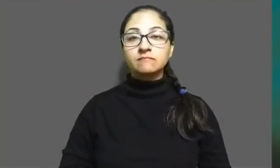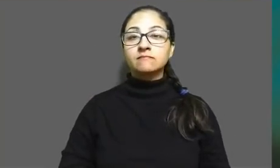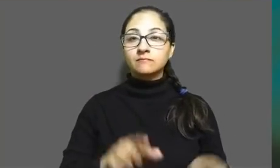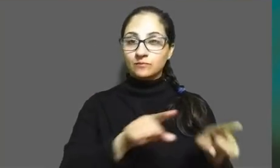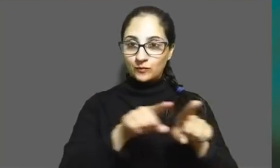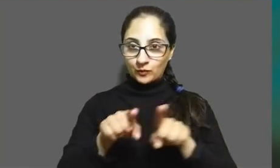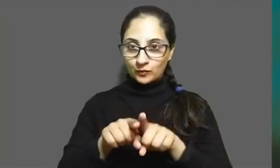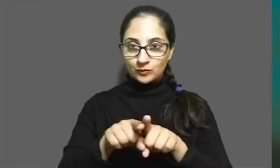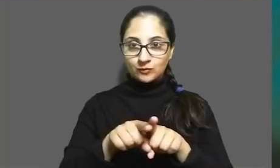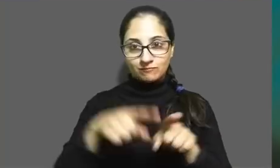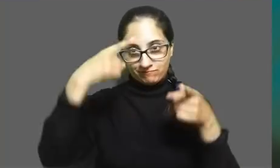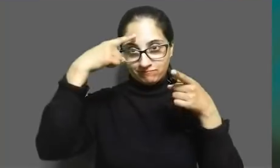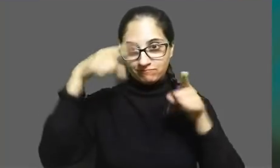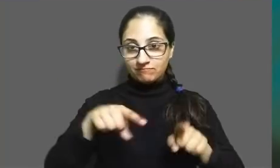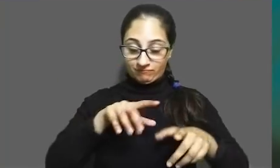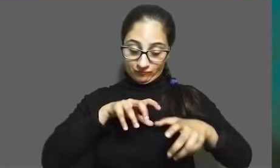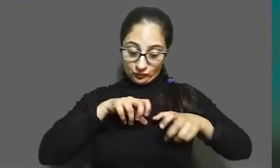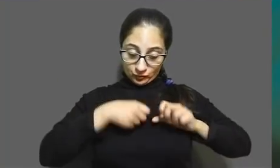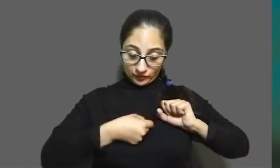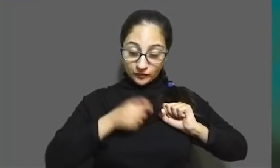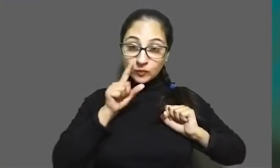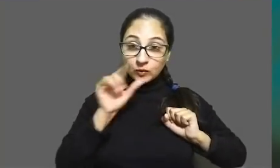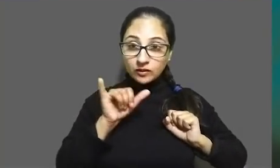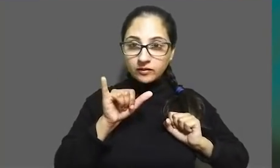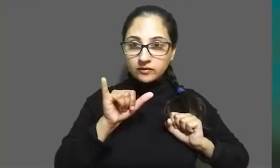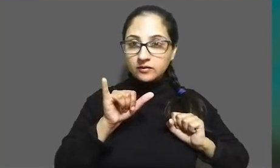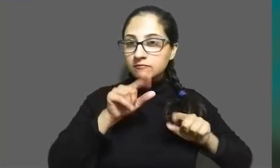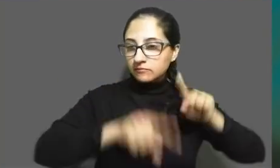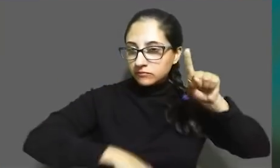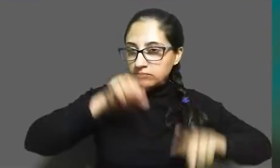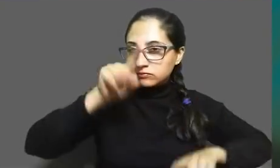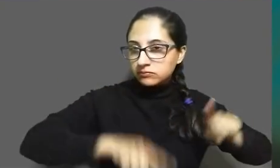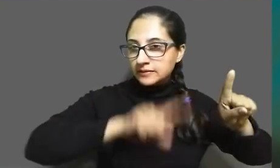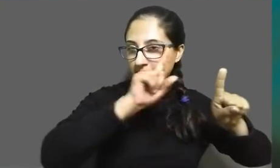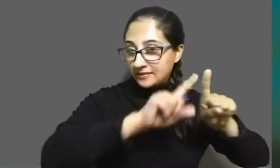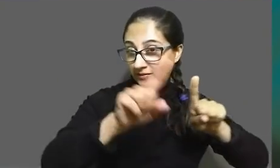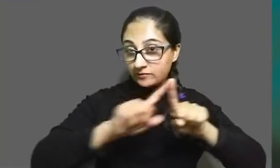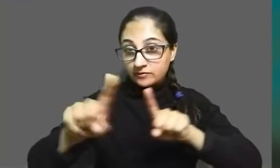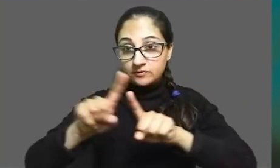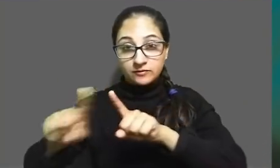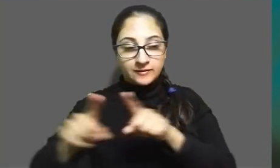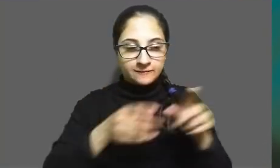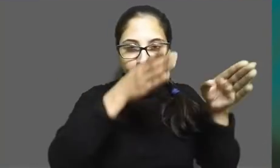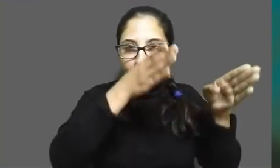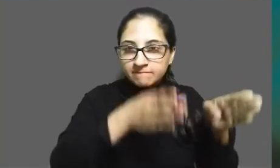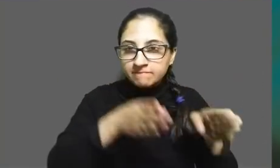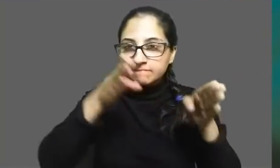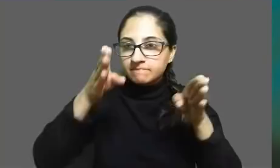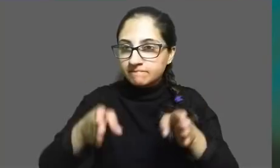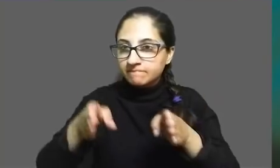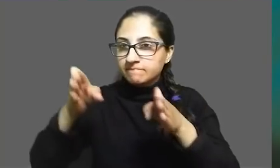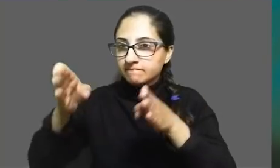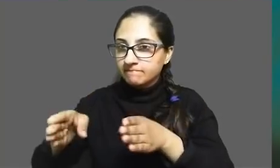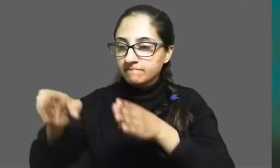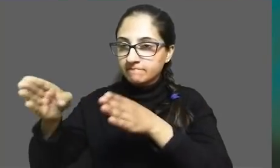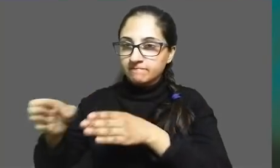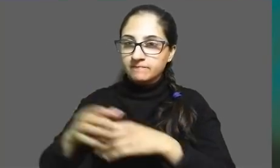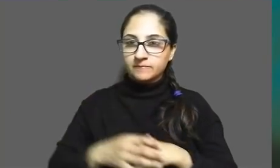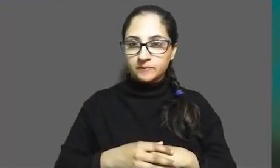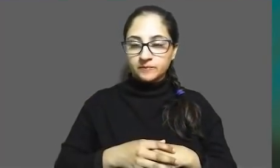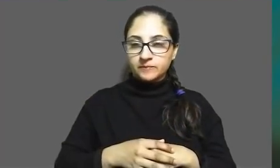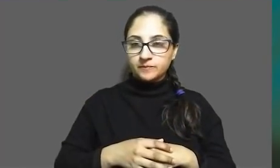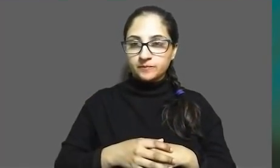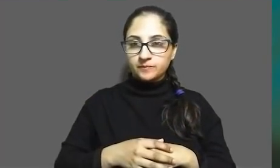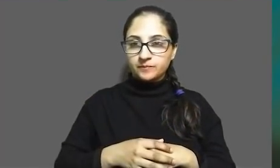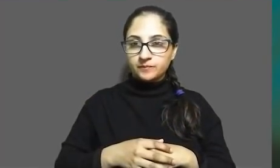together. And I also loved how you talked about the fact that grieving is personal. There